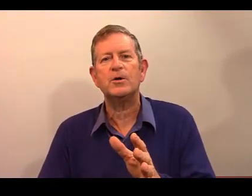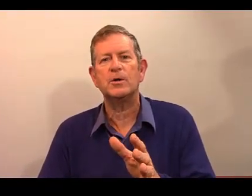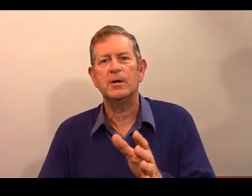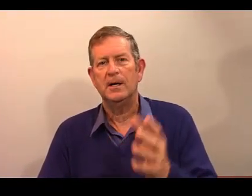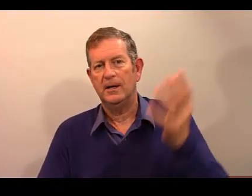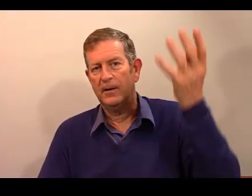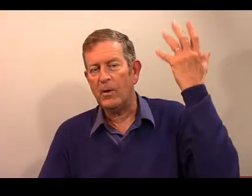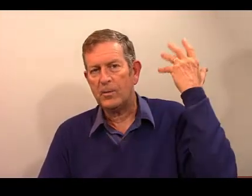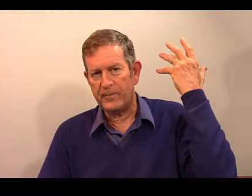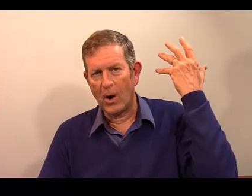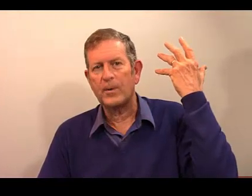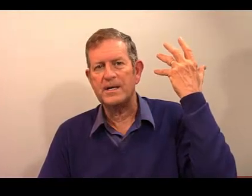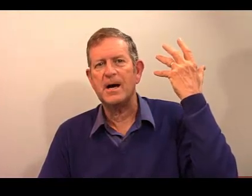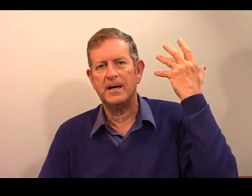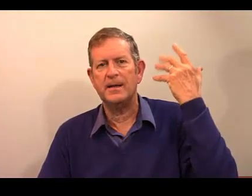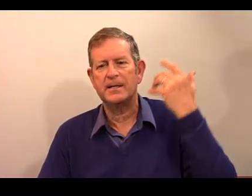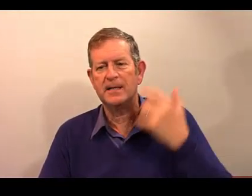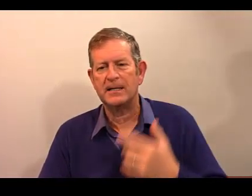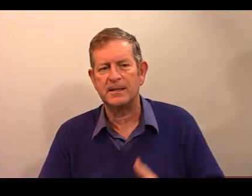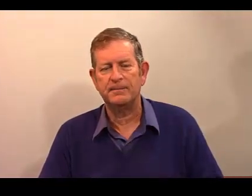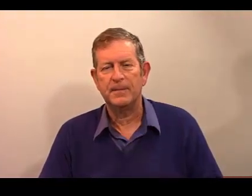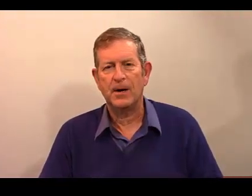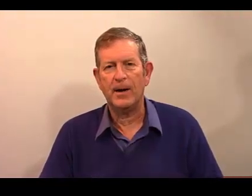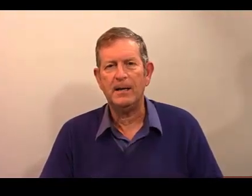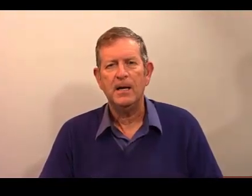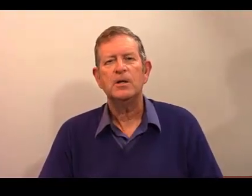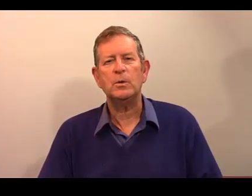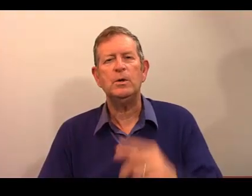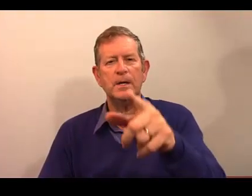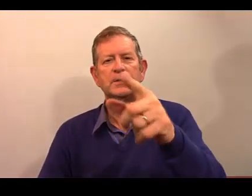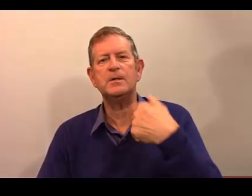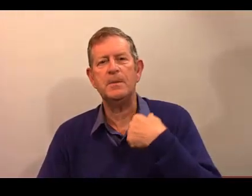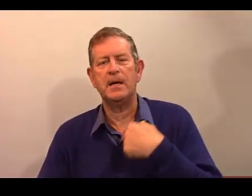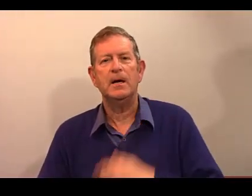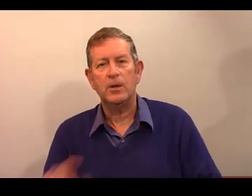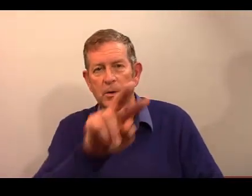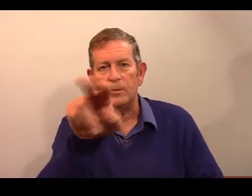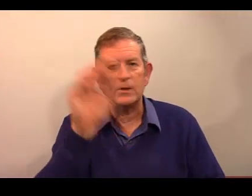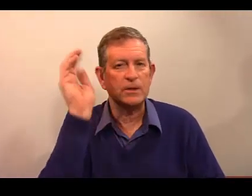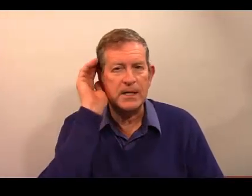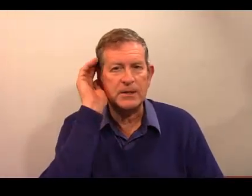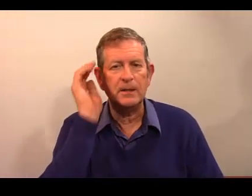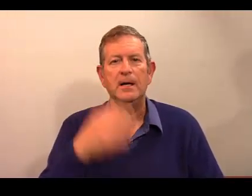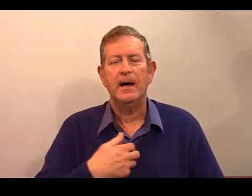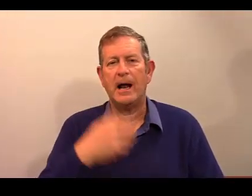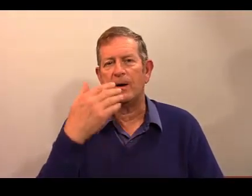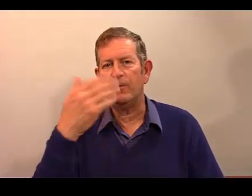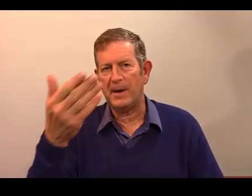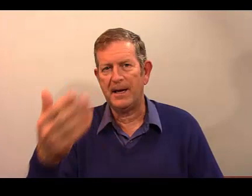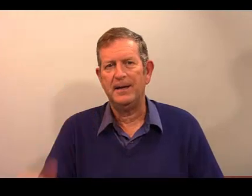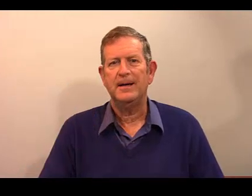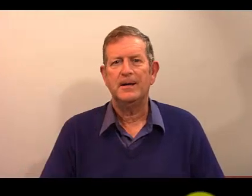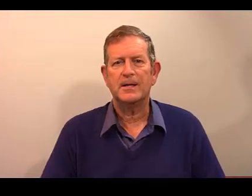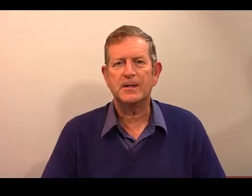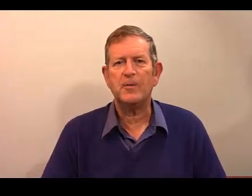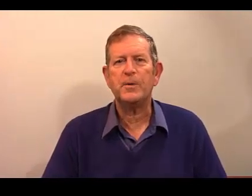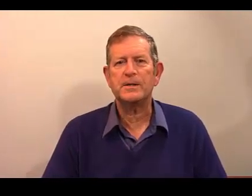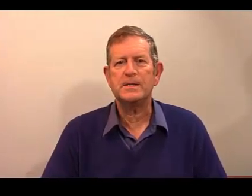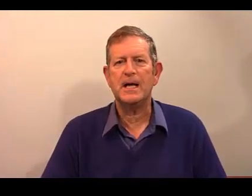the structure of what we've already done in this lesson. All right? So you listen to me. You just listen, and I'll give